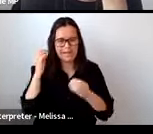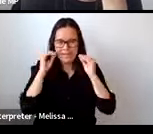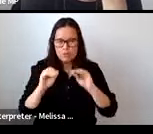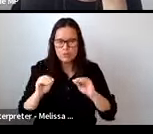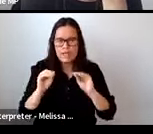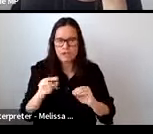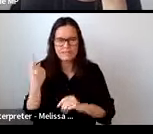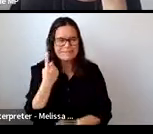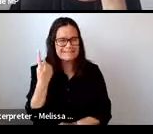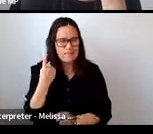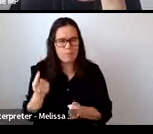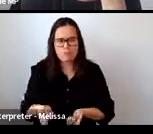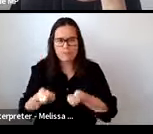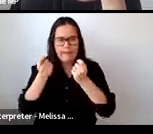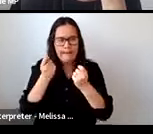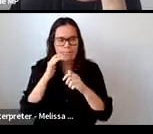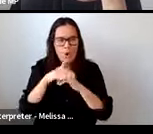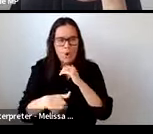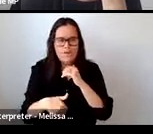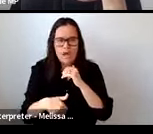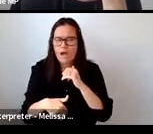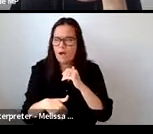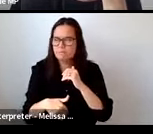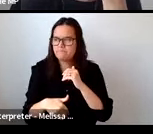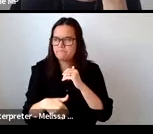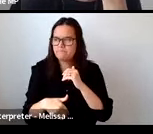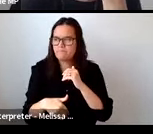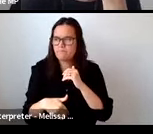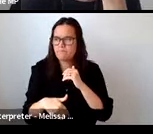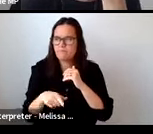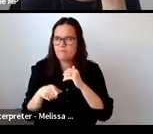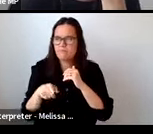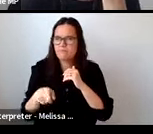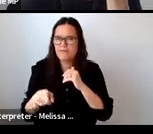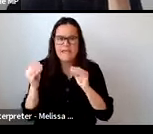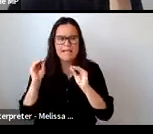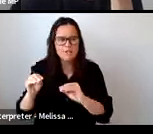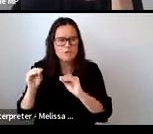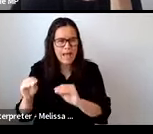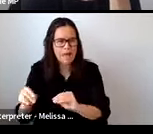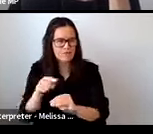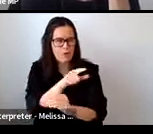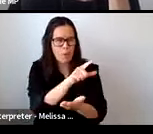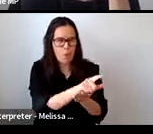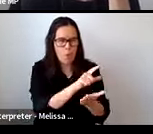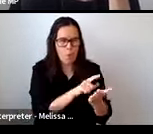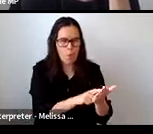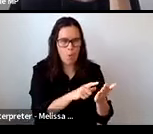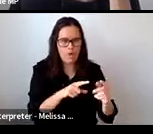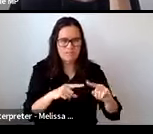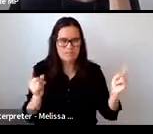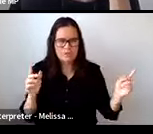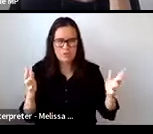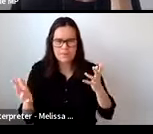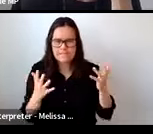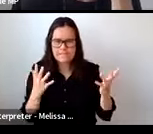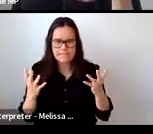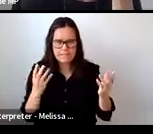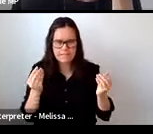education. People say, well, look, that's not quite what the law says. So